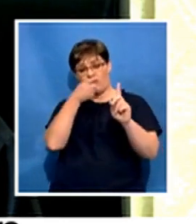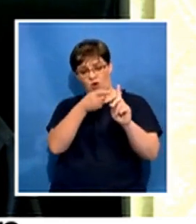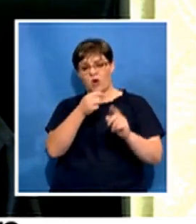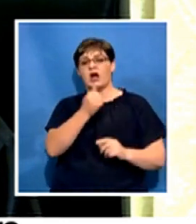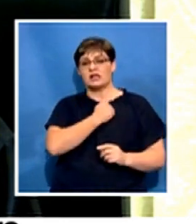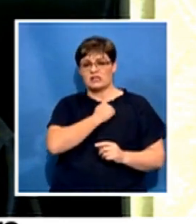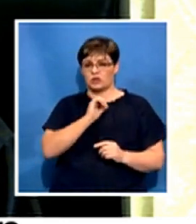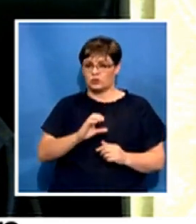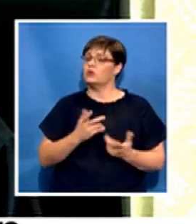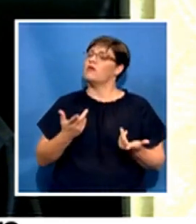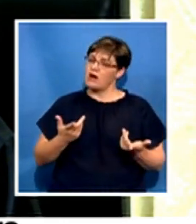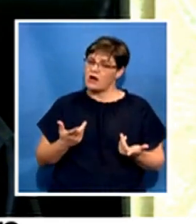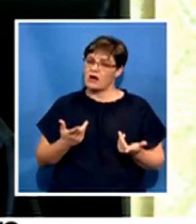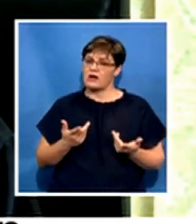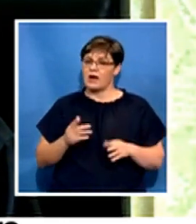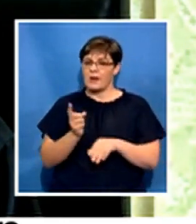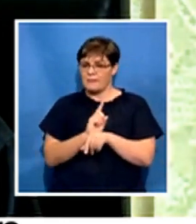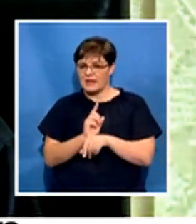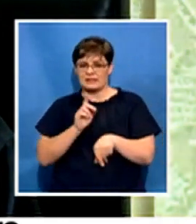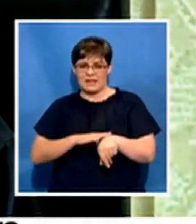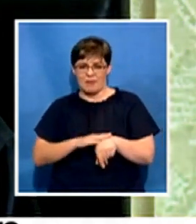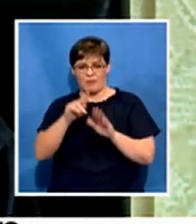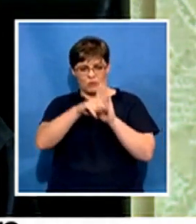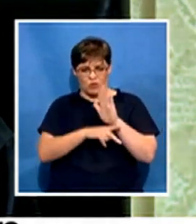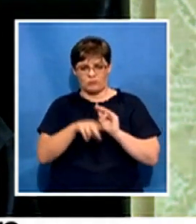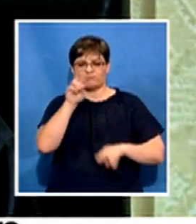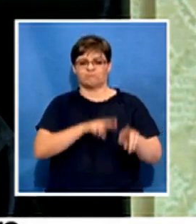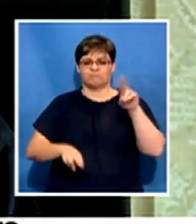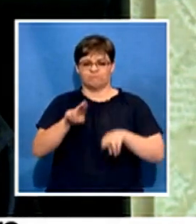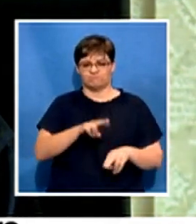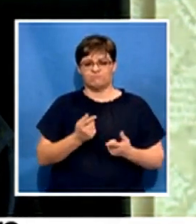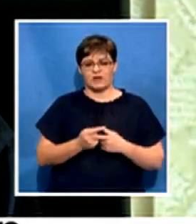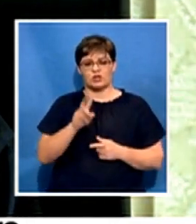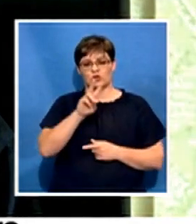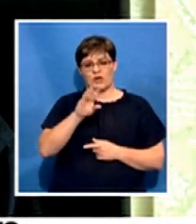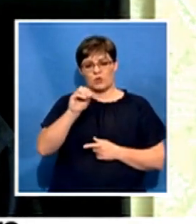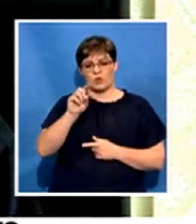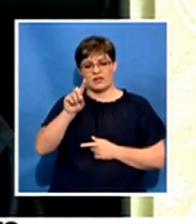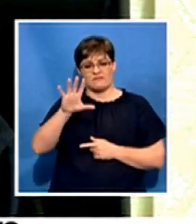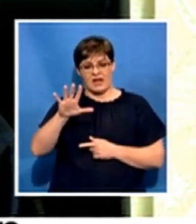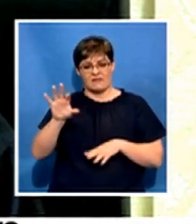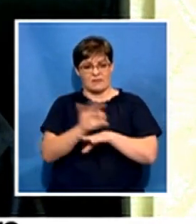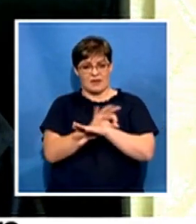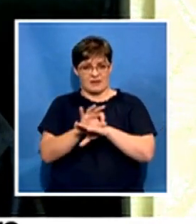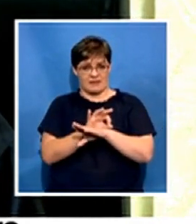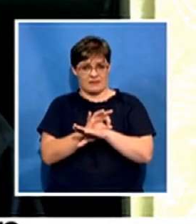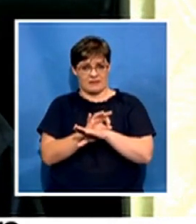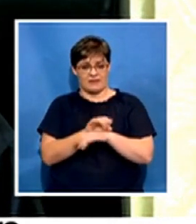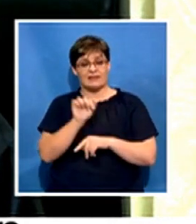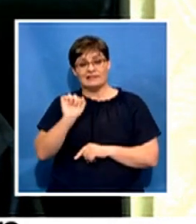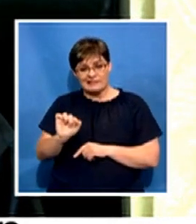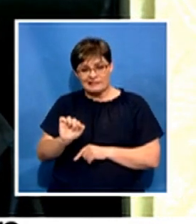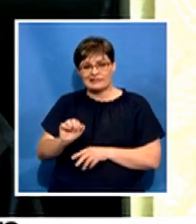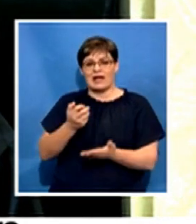medium-term program, formerly known as 2015 Plan, and its economic document, the Growth Path to